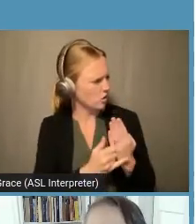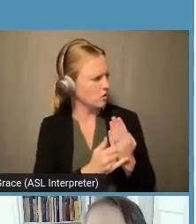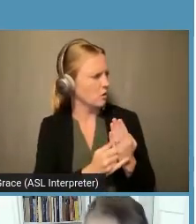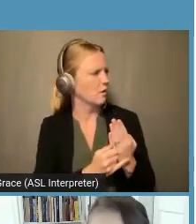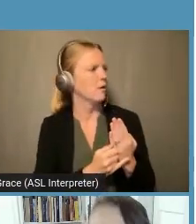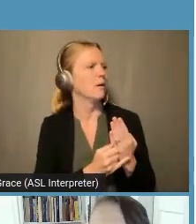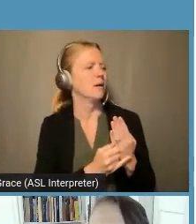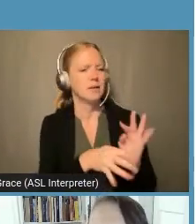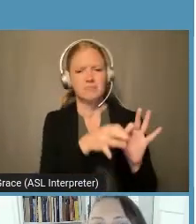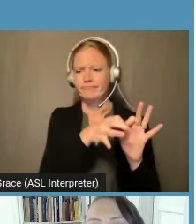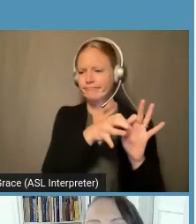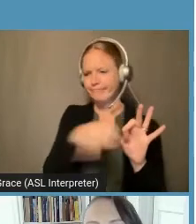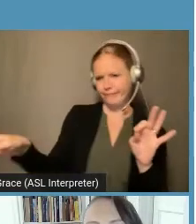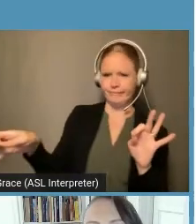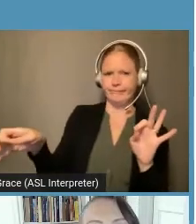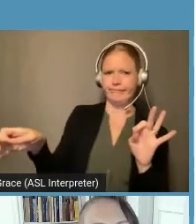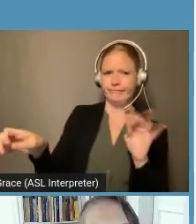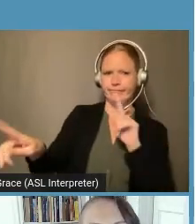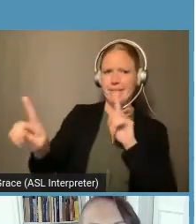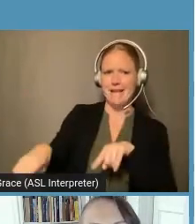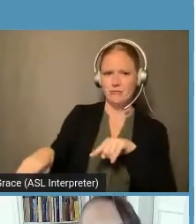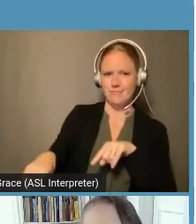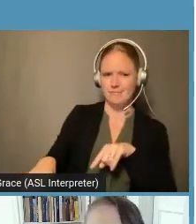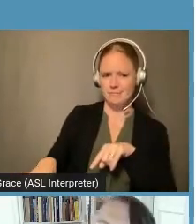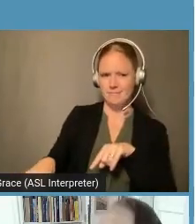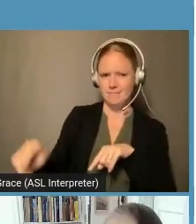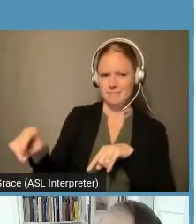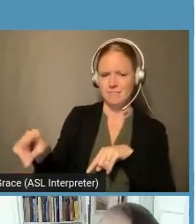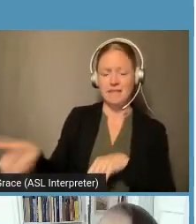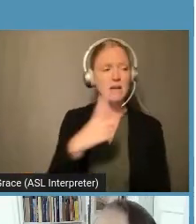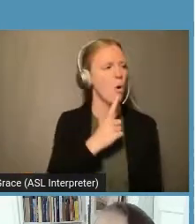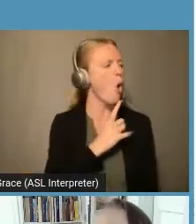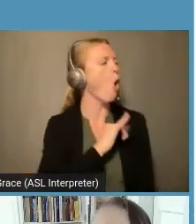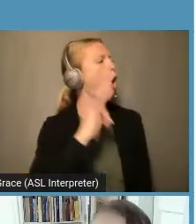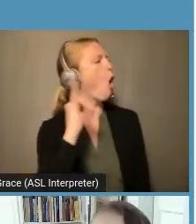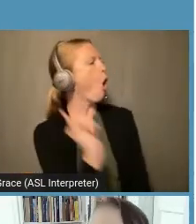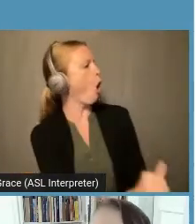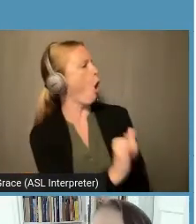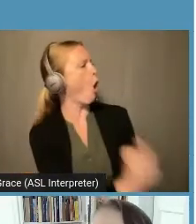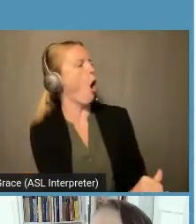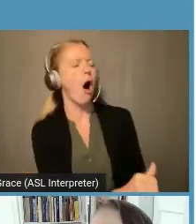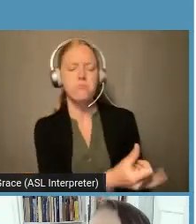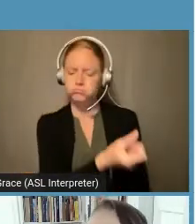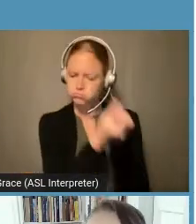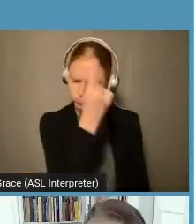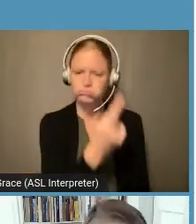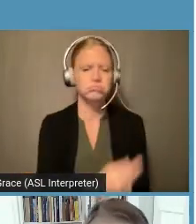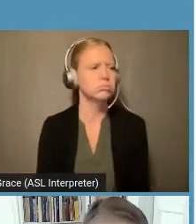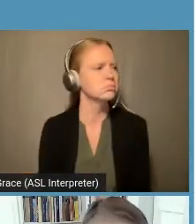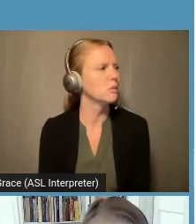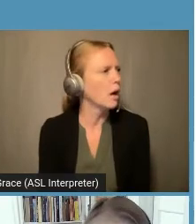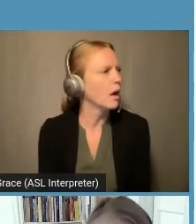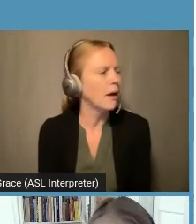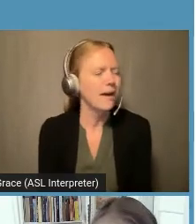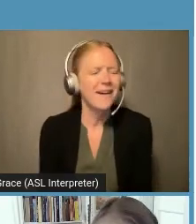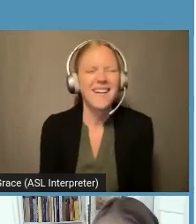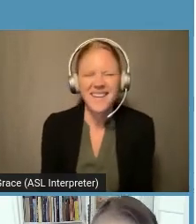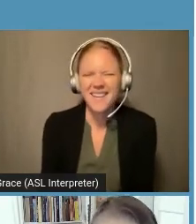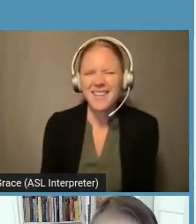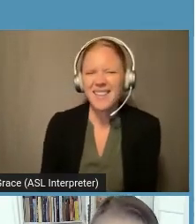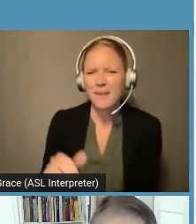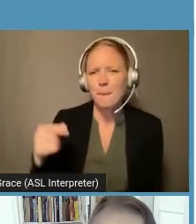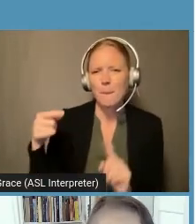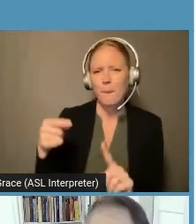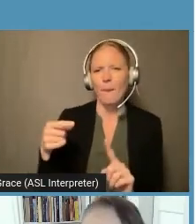This statement is your answer. And when you say it, they say, oh yeah, that makes sense. So that's what